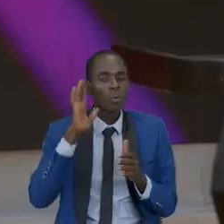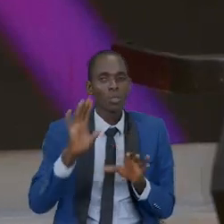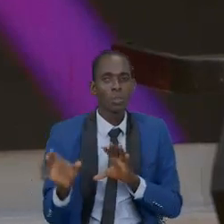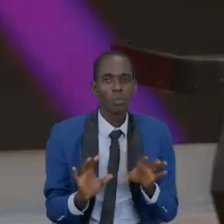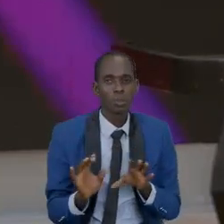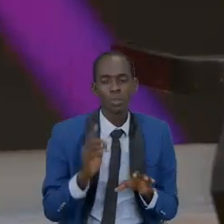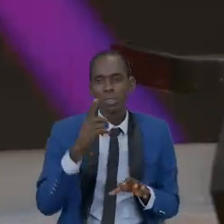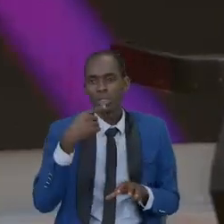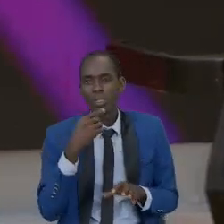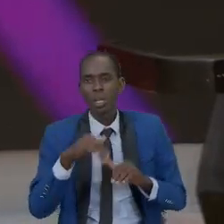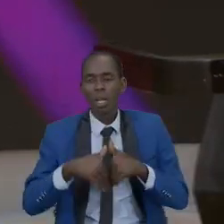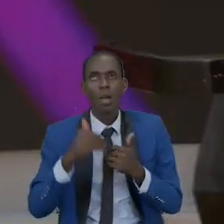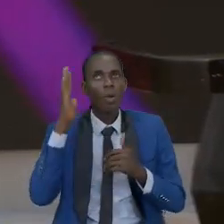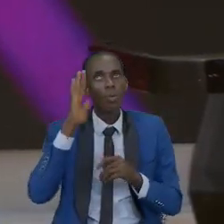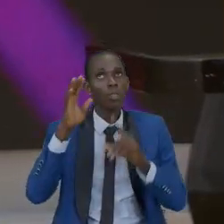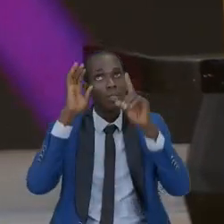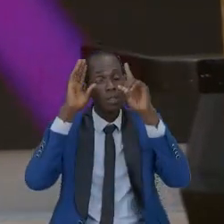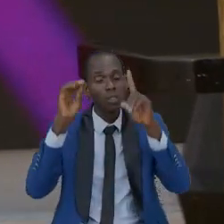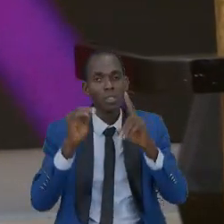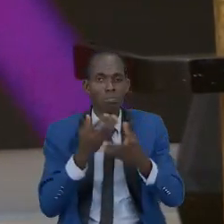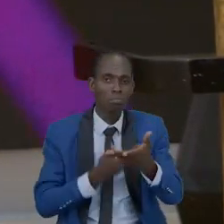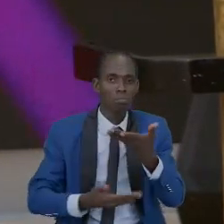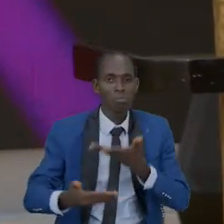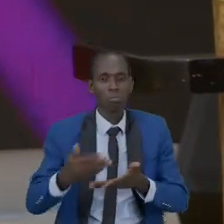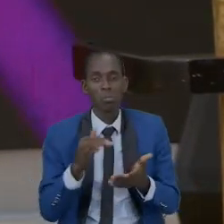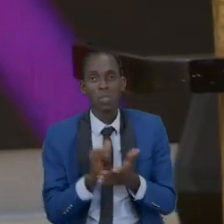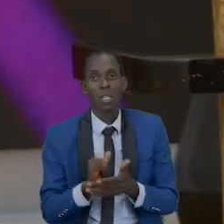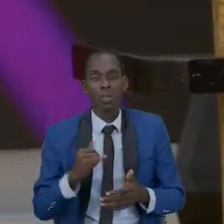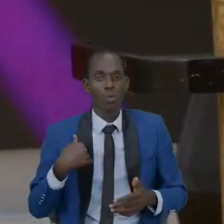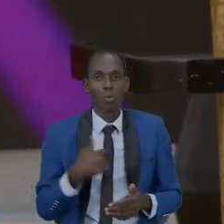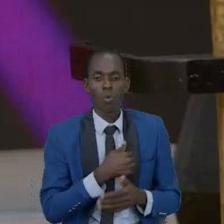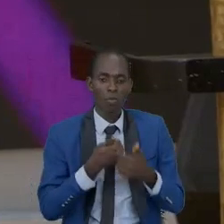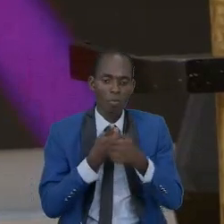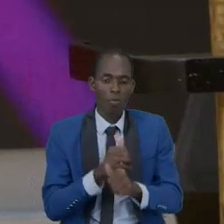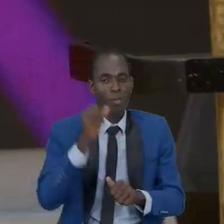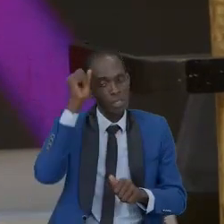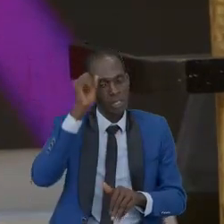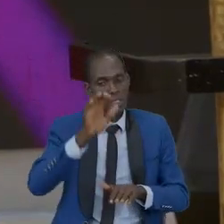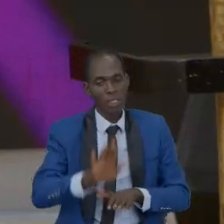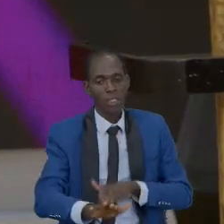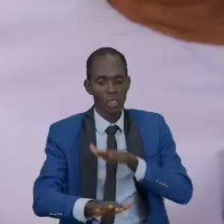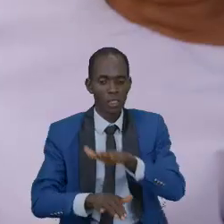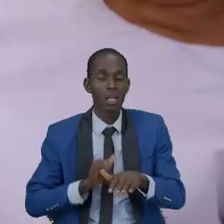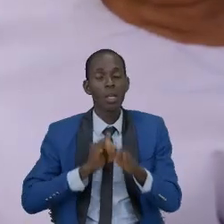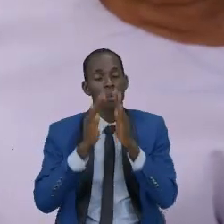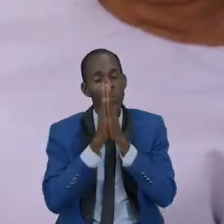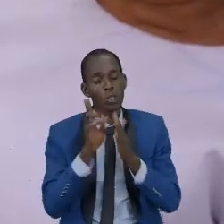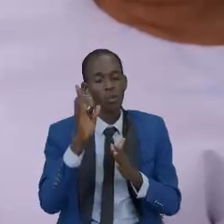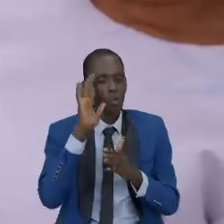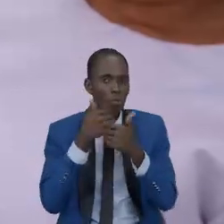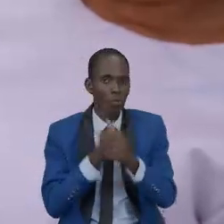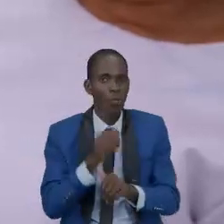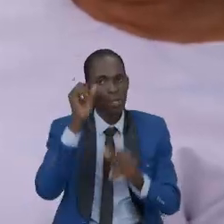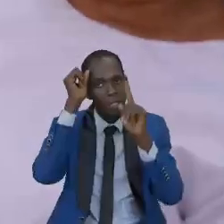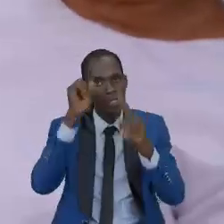how will he interact? That ye should follow his steps. I pray you'll follow his steps. Look at